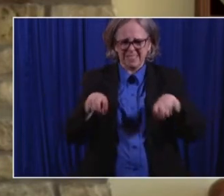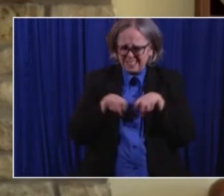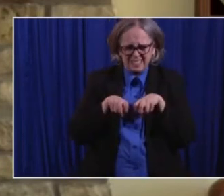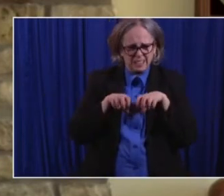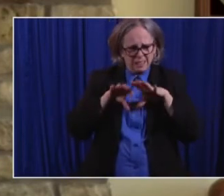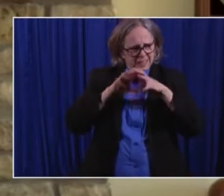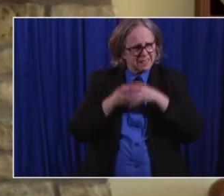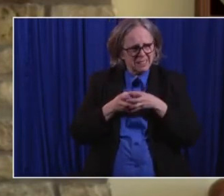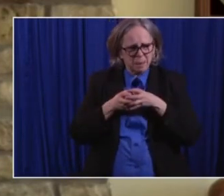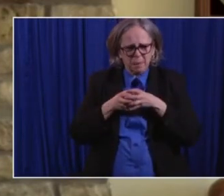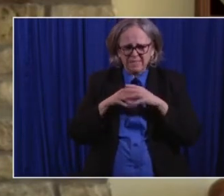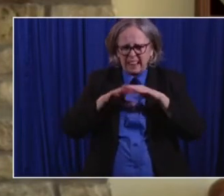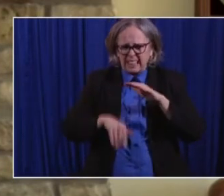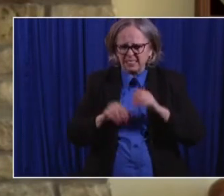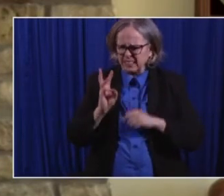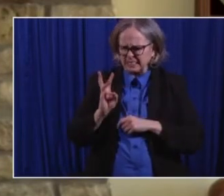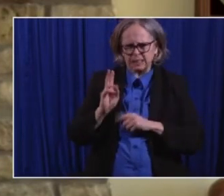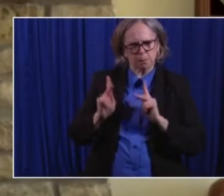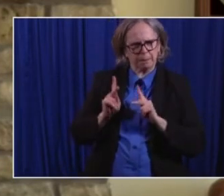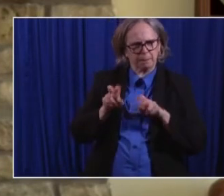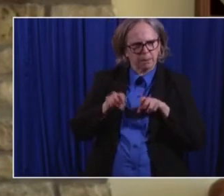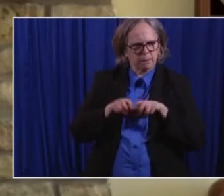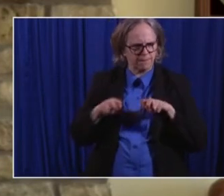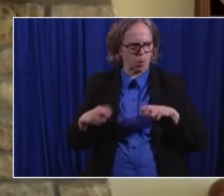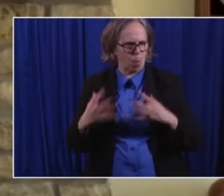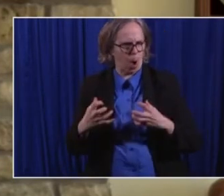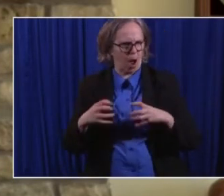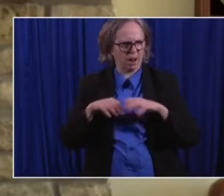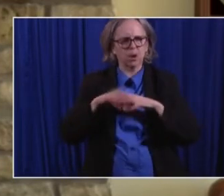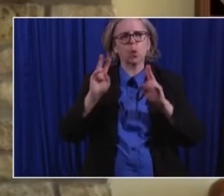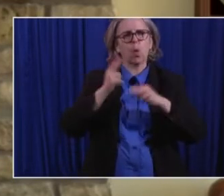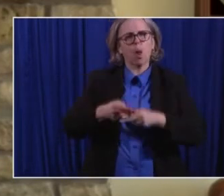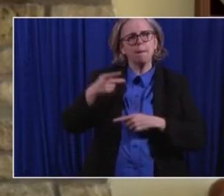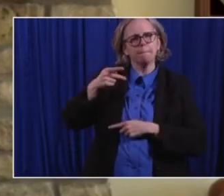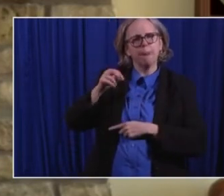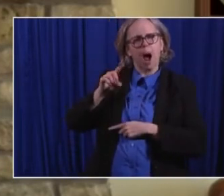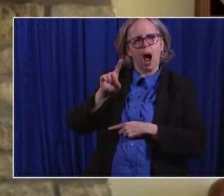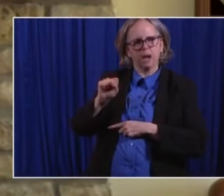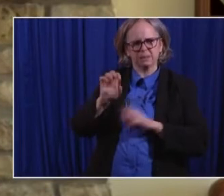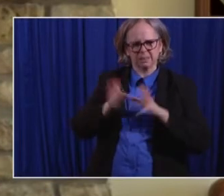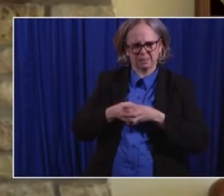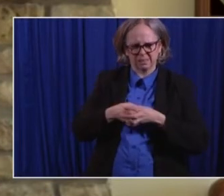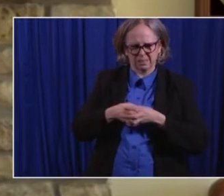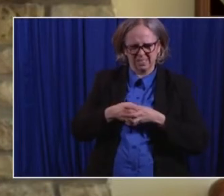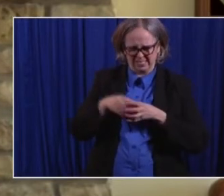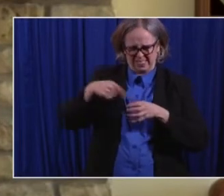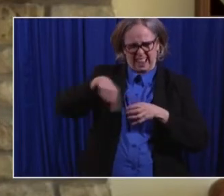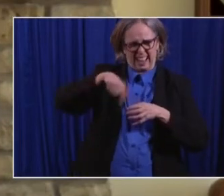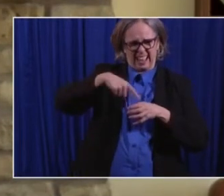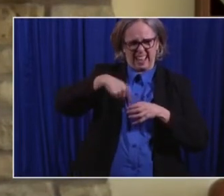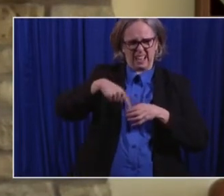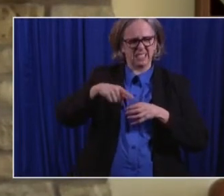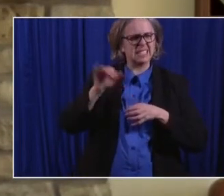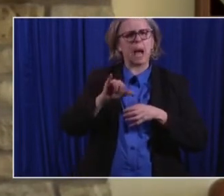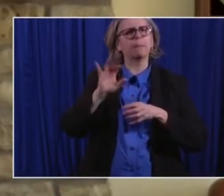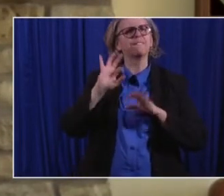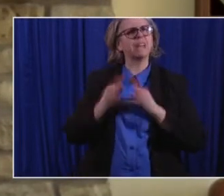6 people. And the goal is to have those 6 people who are in the same family.